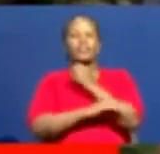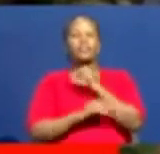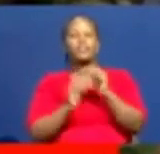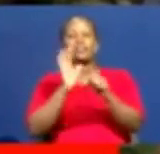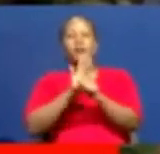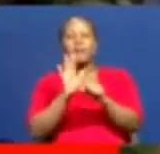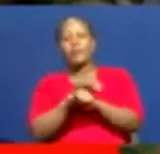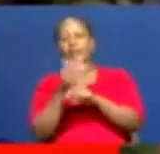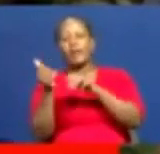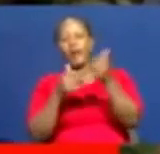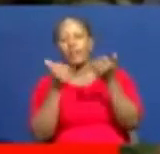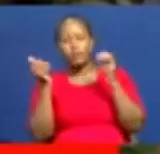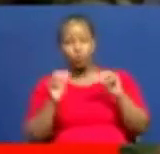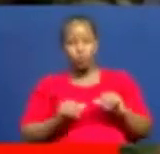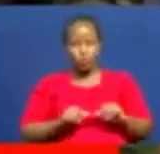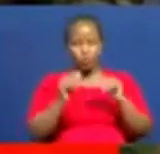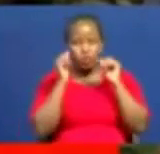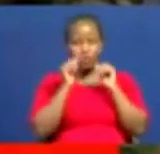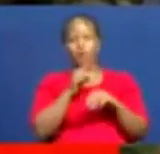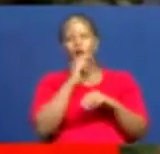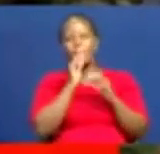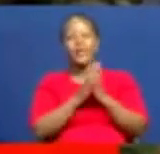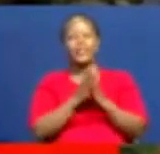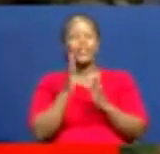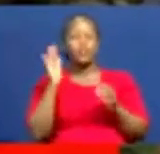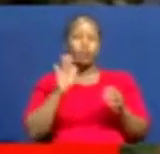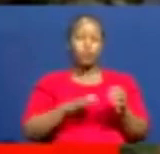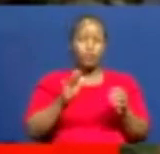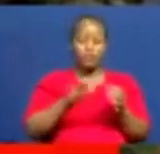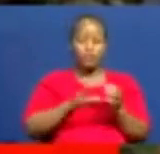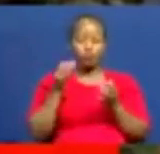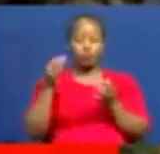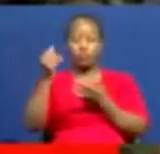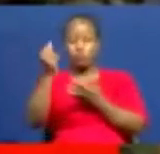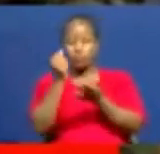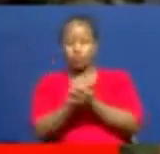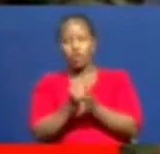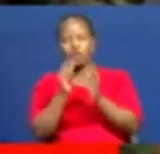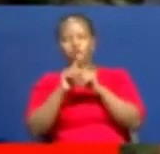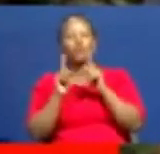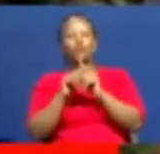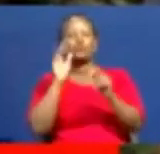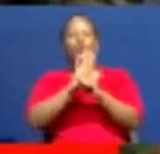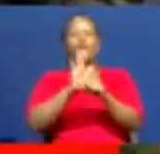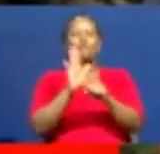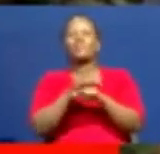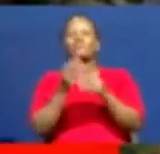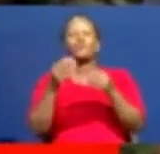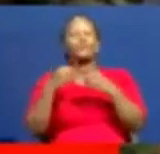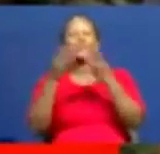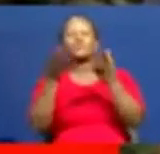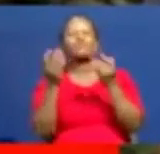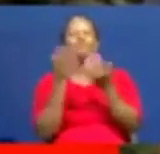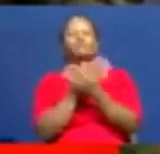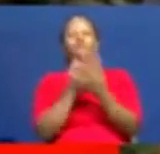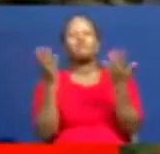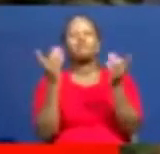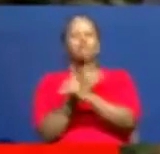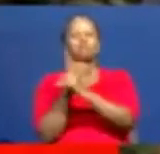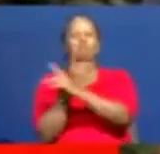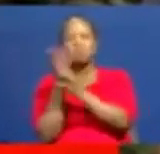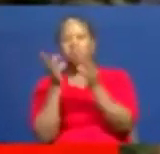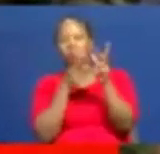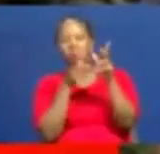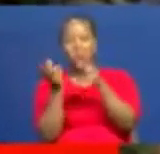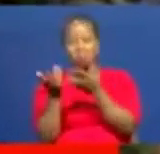Many countries will contribute men and women into the force. Many will contribute equipment. Many will